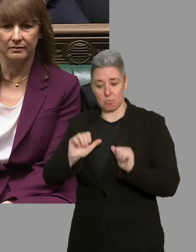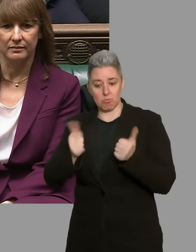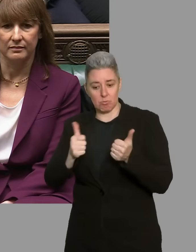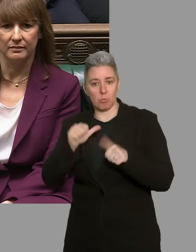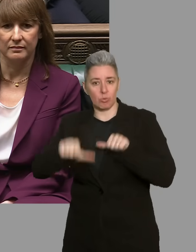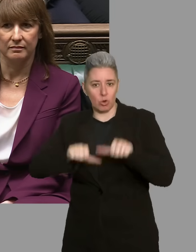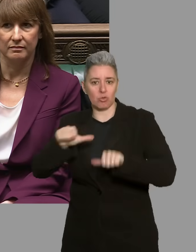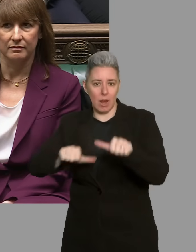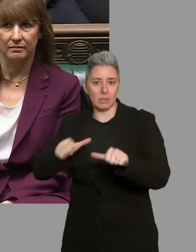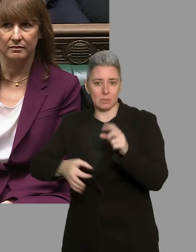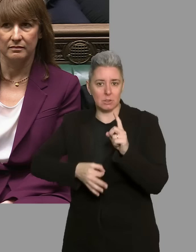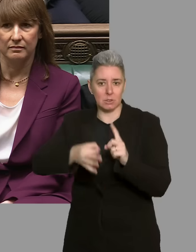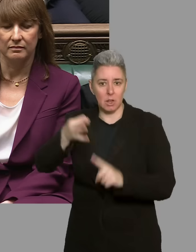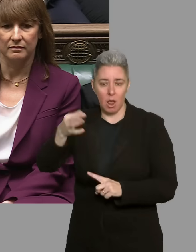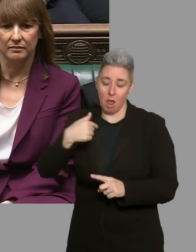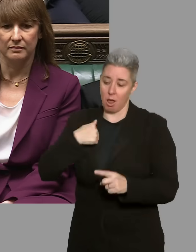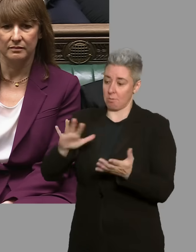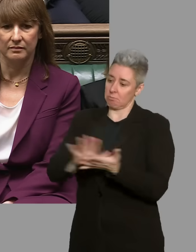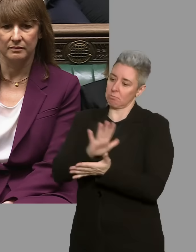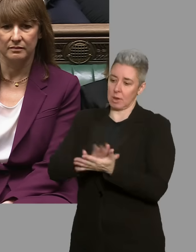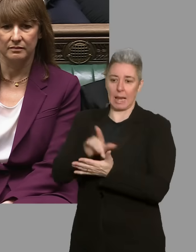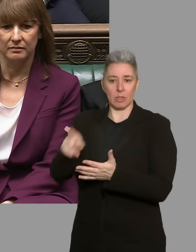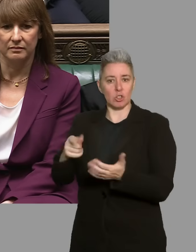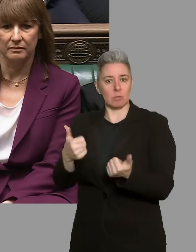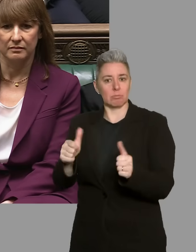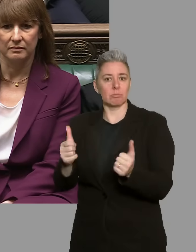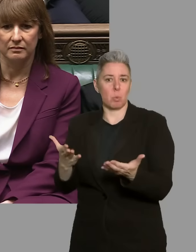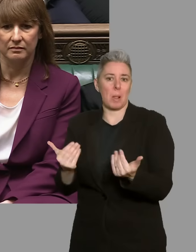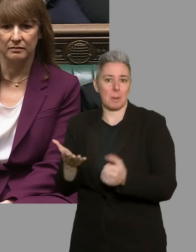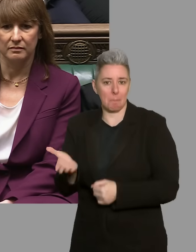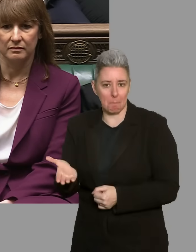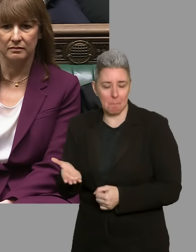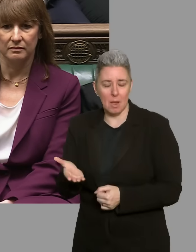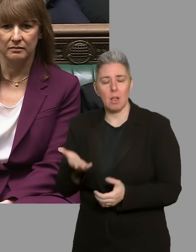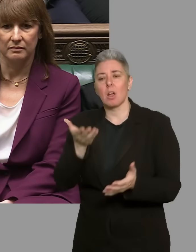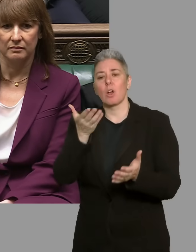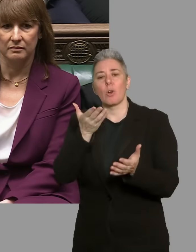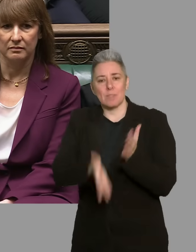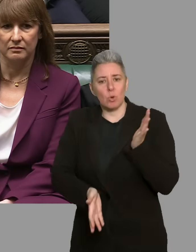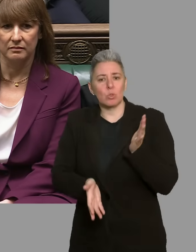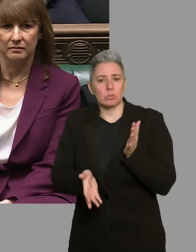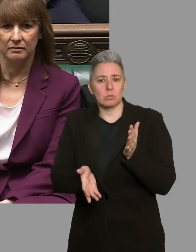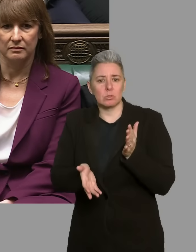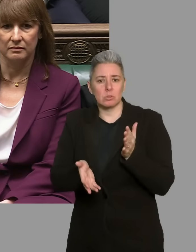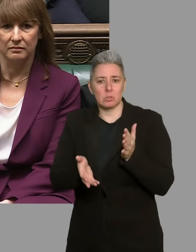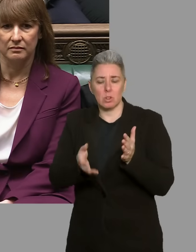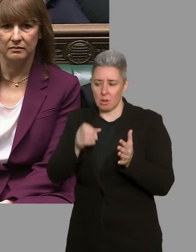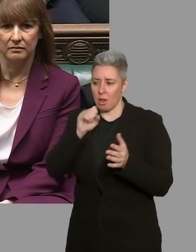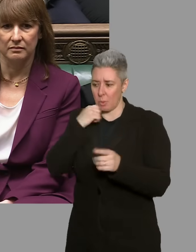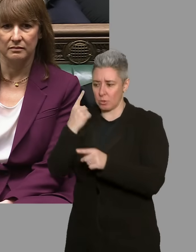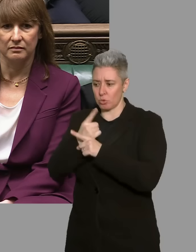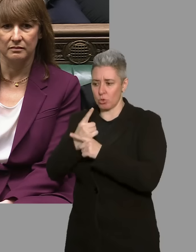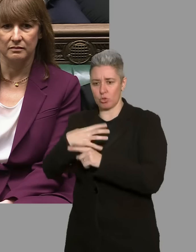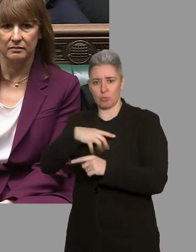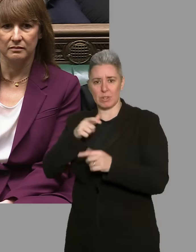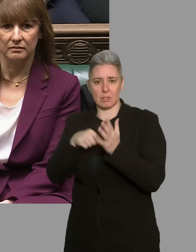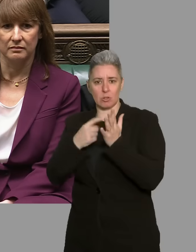that. Of course, I will speak to President Trump. I spoke to his senior advisers yesterday. We were with